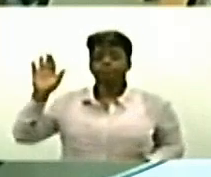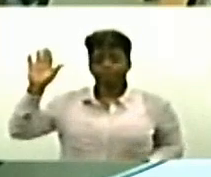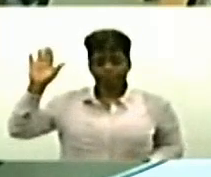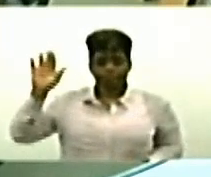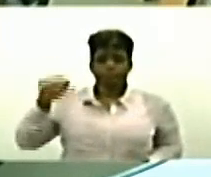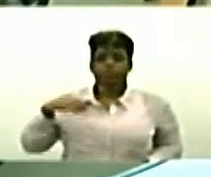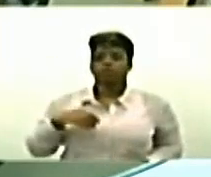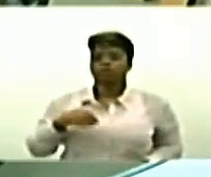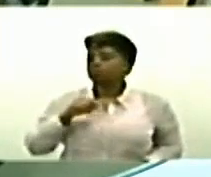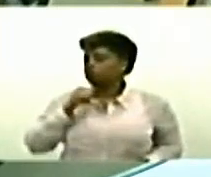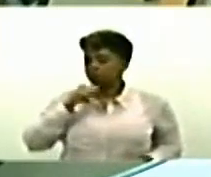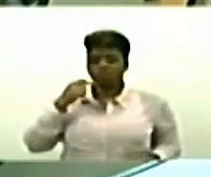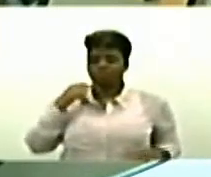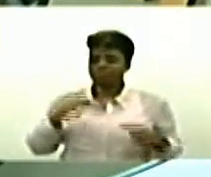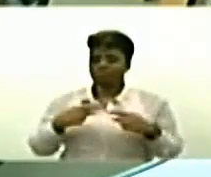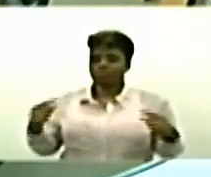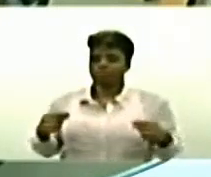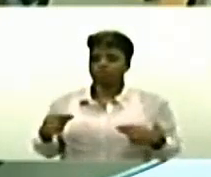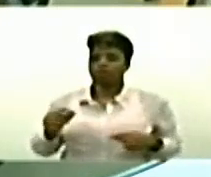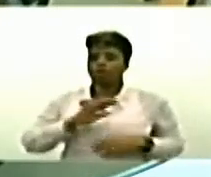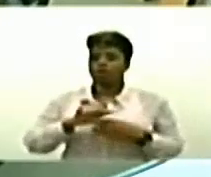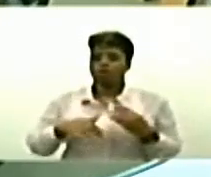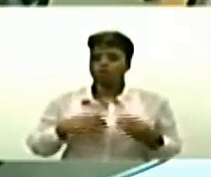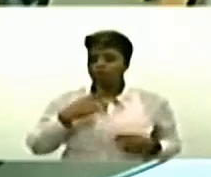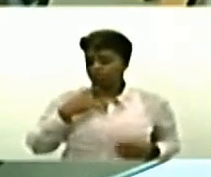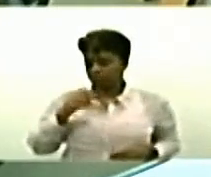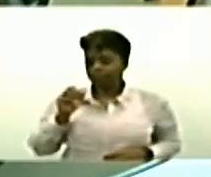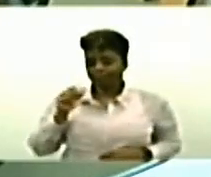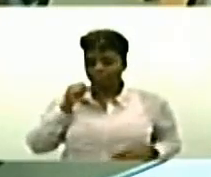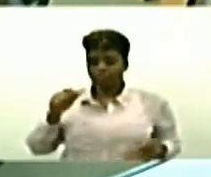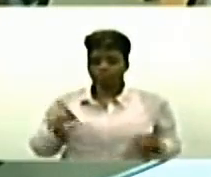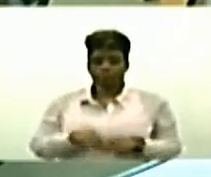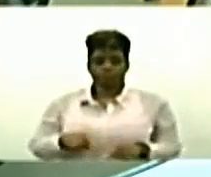contrary view say nay. I think the ayes have it. The ayes do have it.